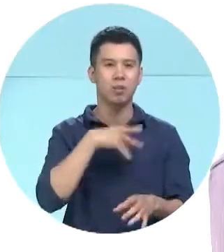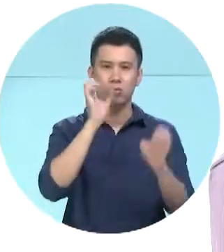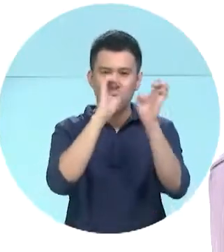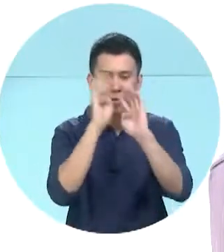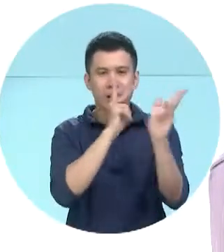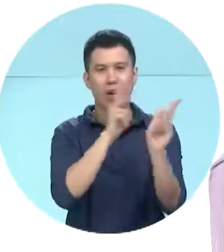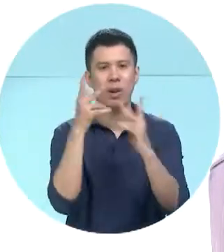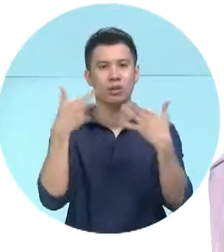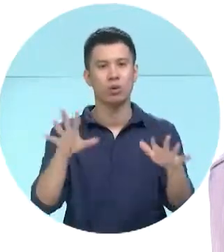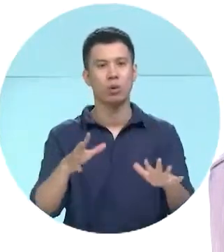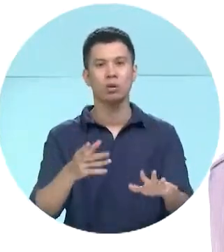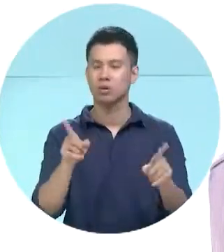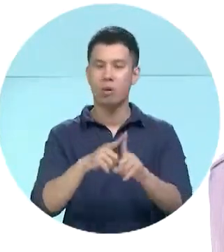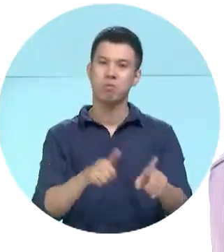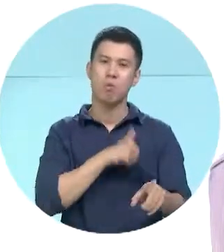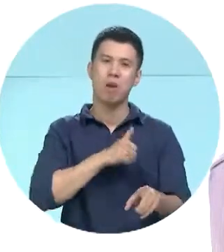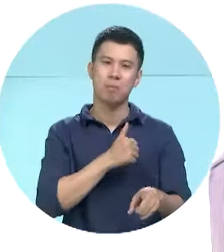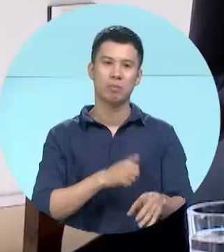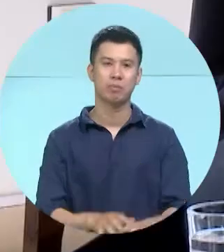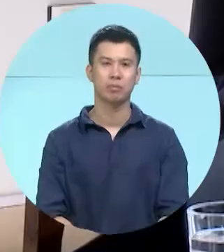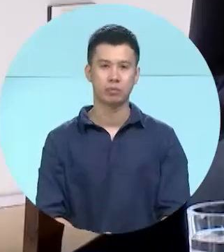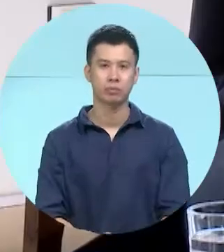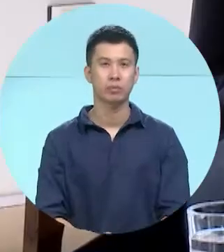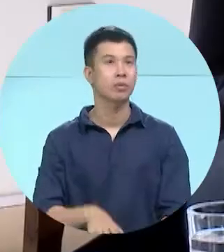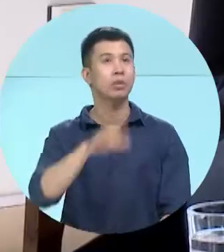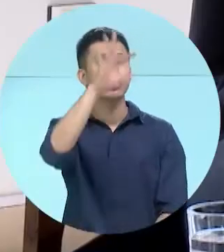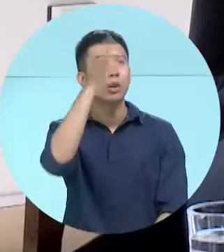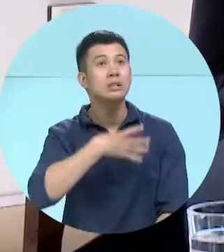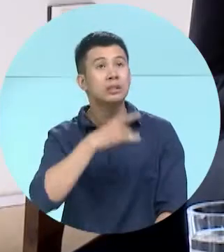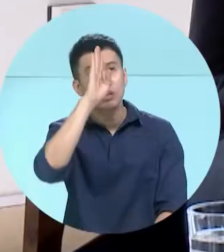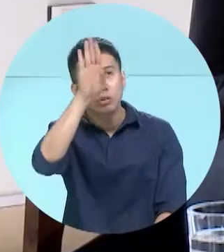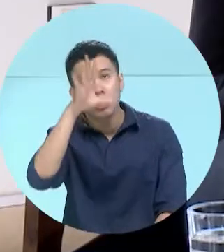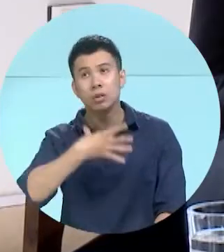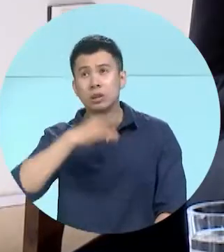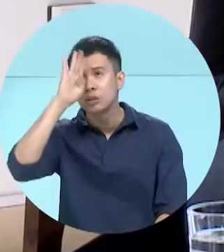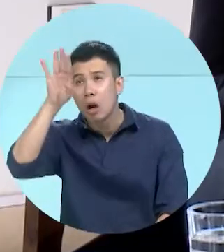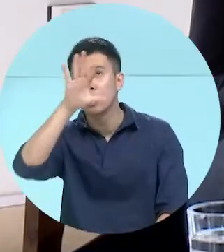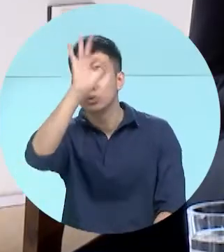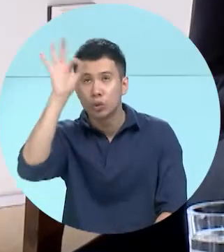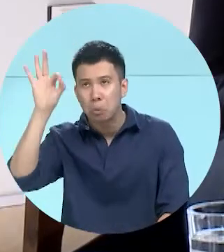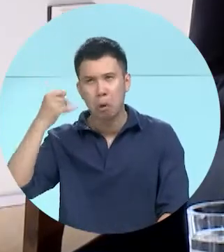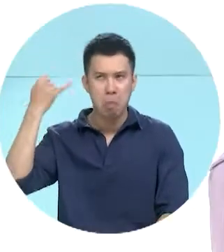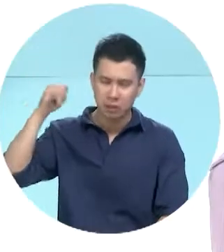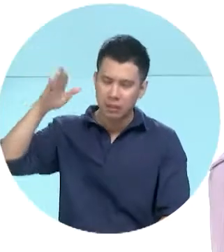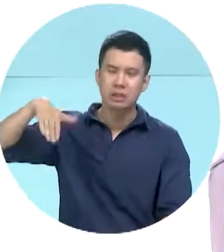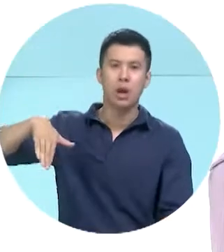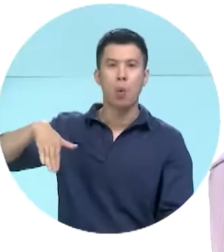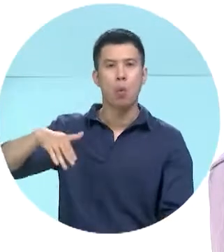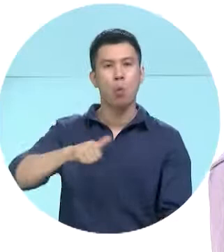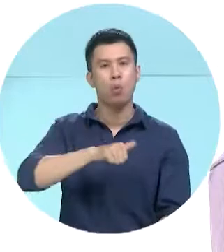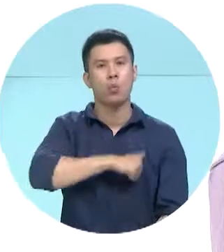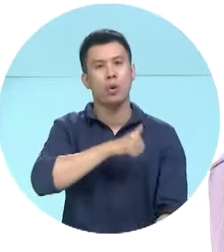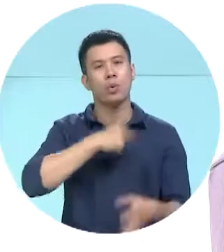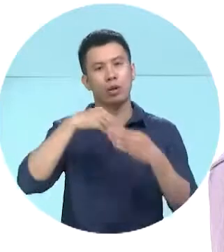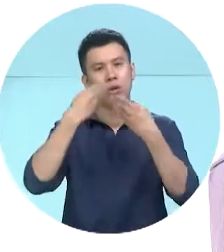to not be confused and wonder, what should I do? What activity should I start with first? And it